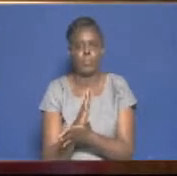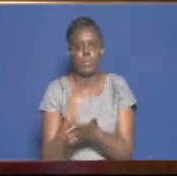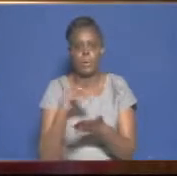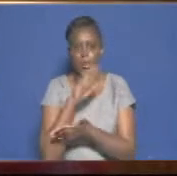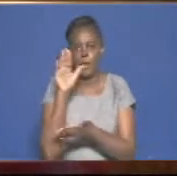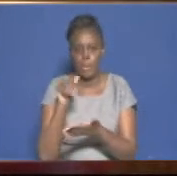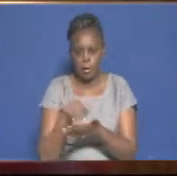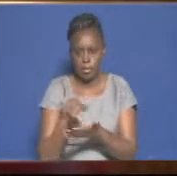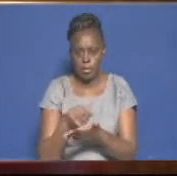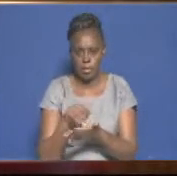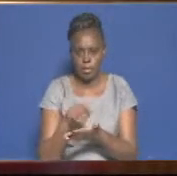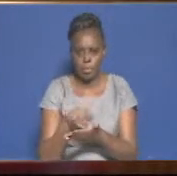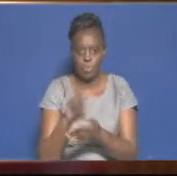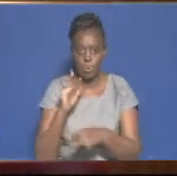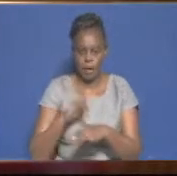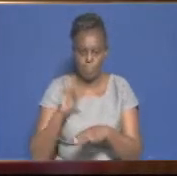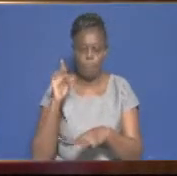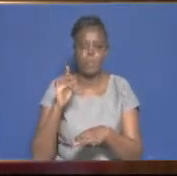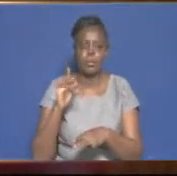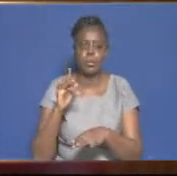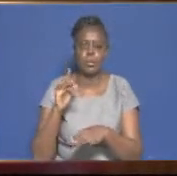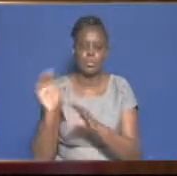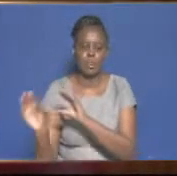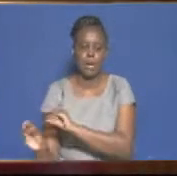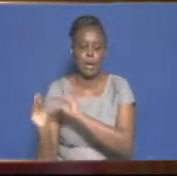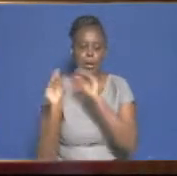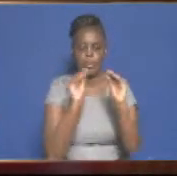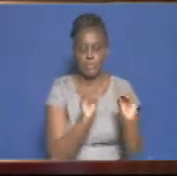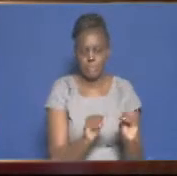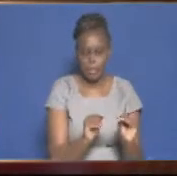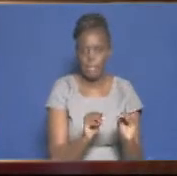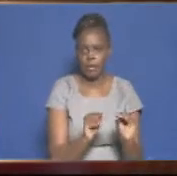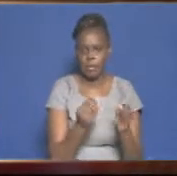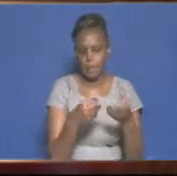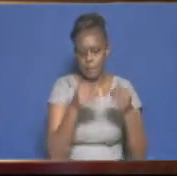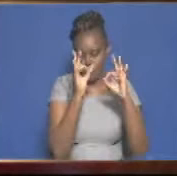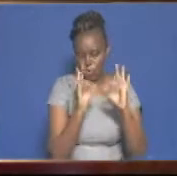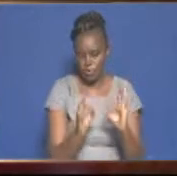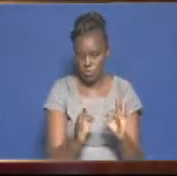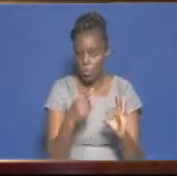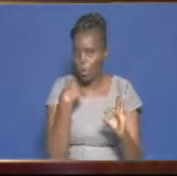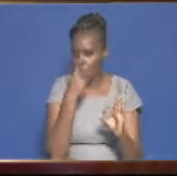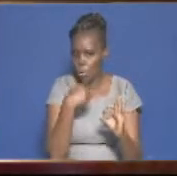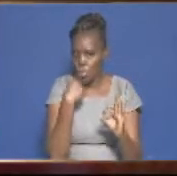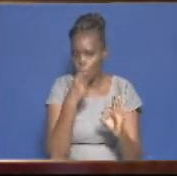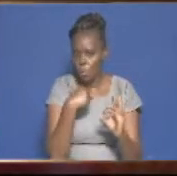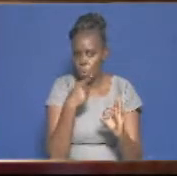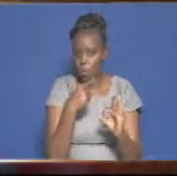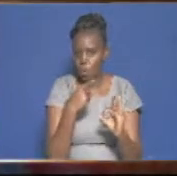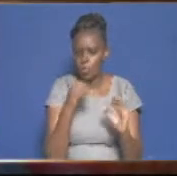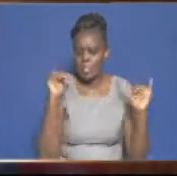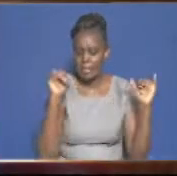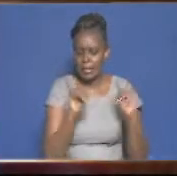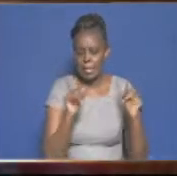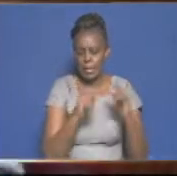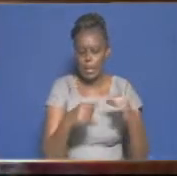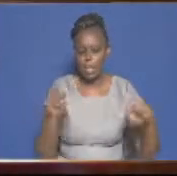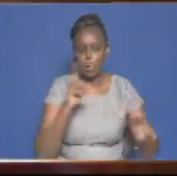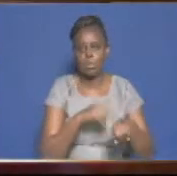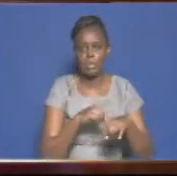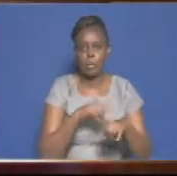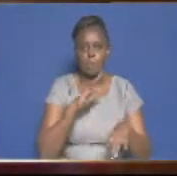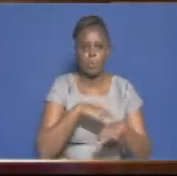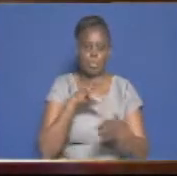including effecting transfers of any officers who have overstayed at the